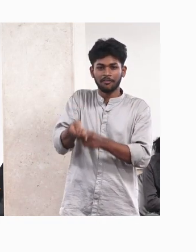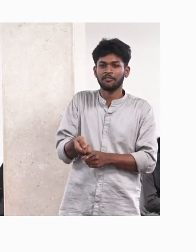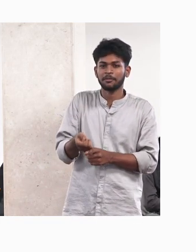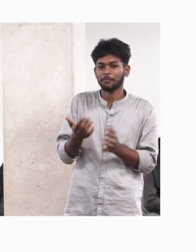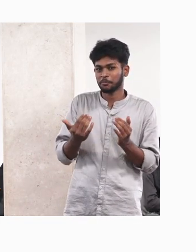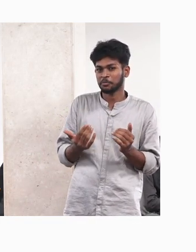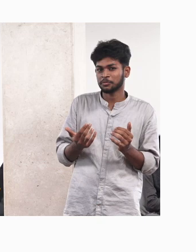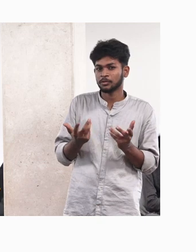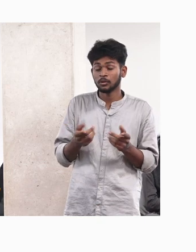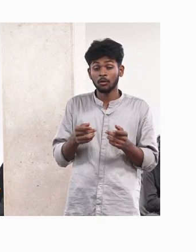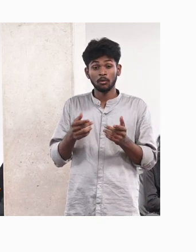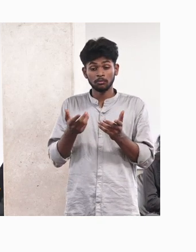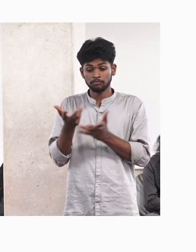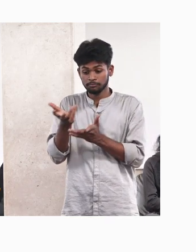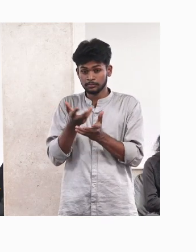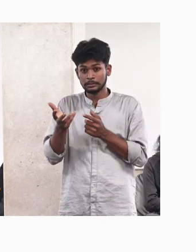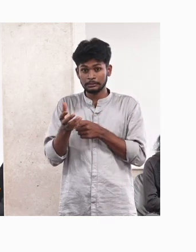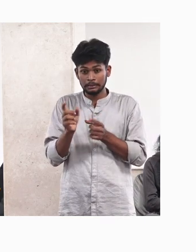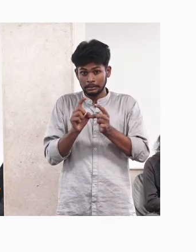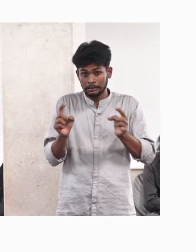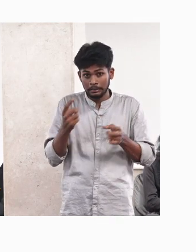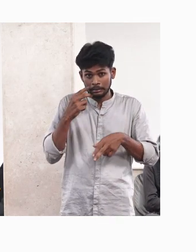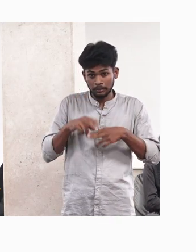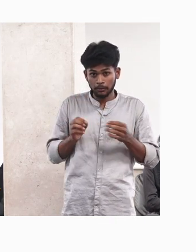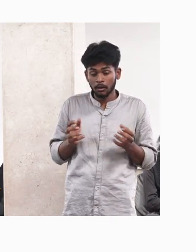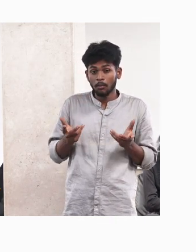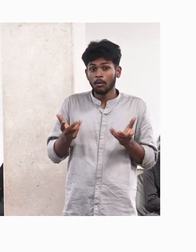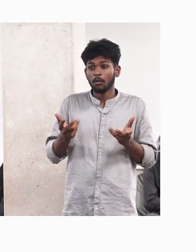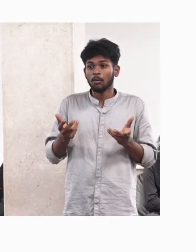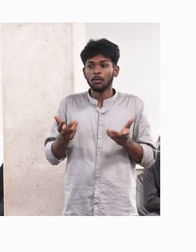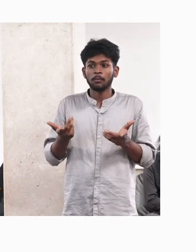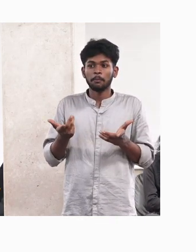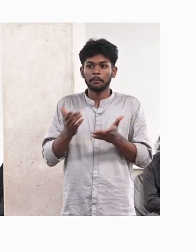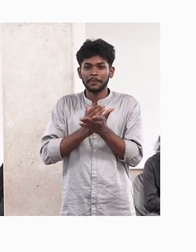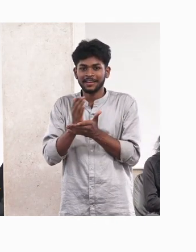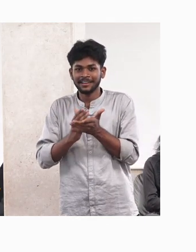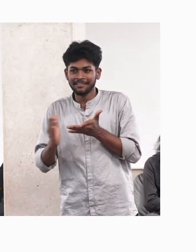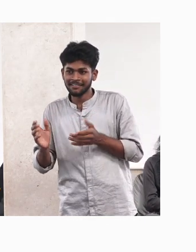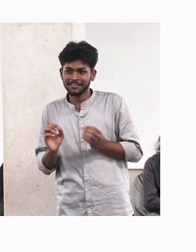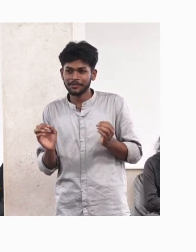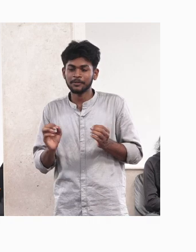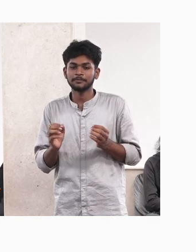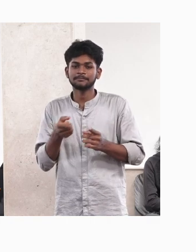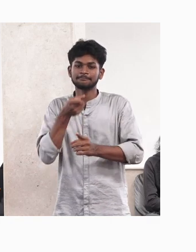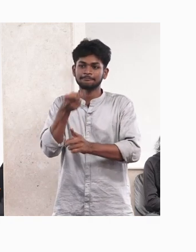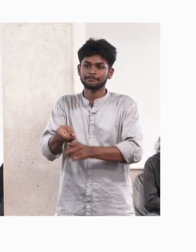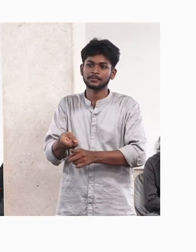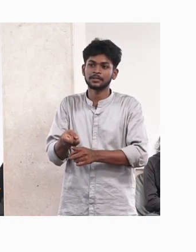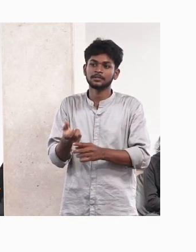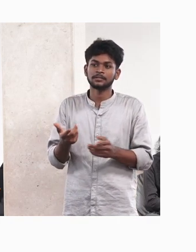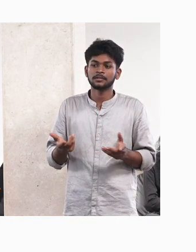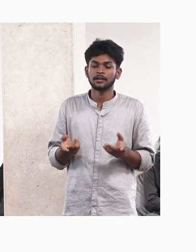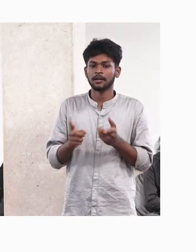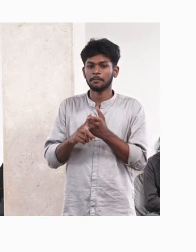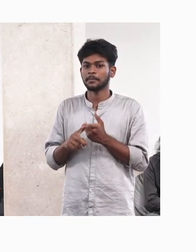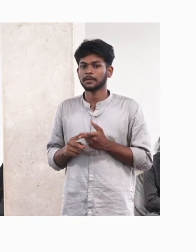not neutral, is not clean from this risk of power, and so we must be really